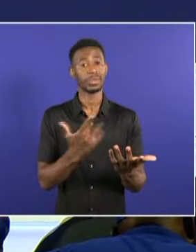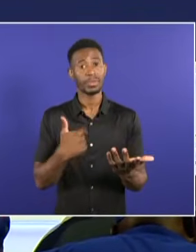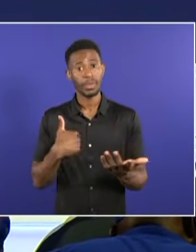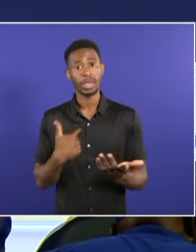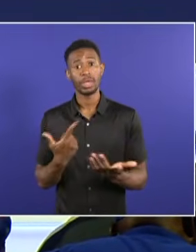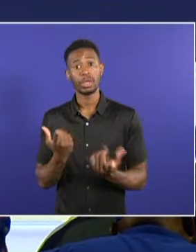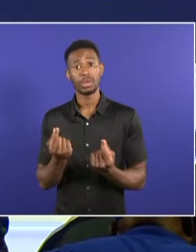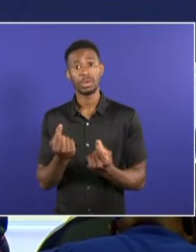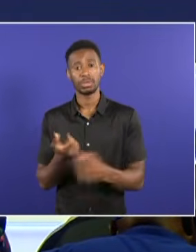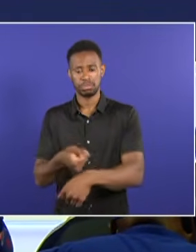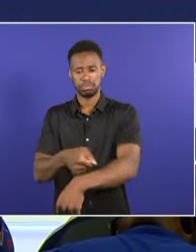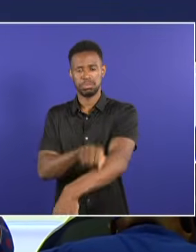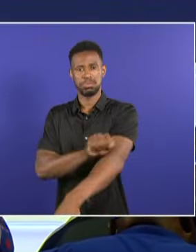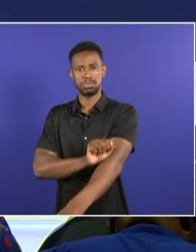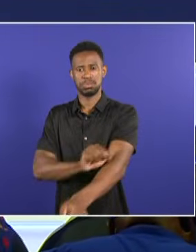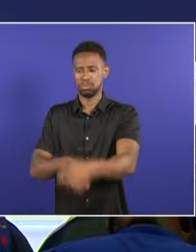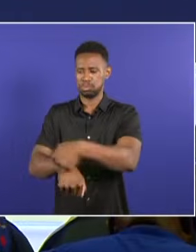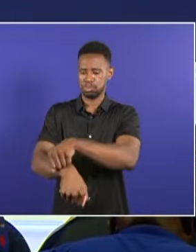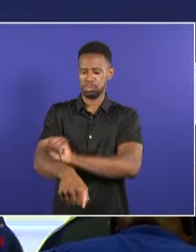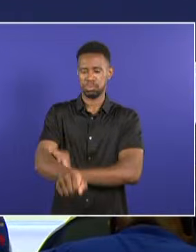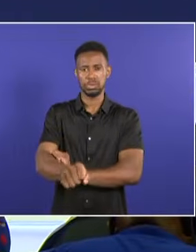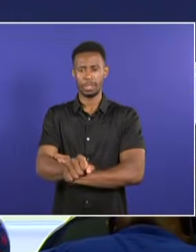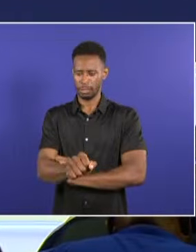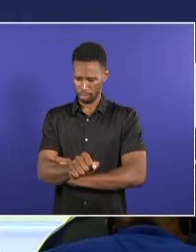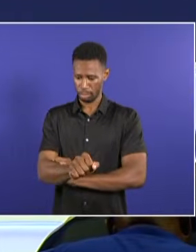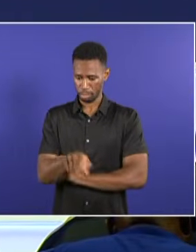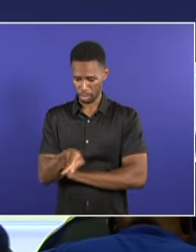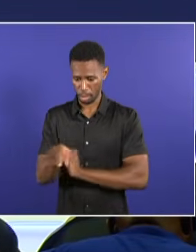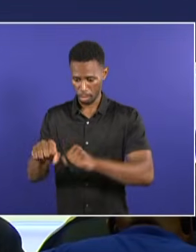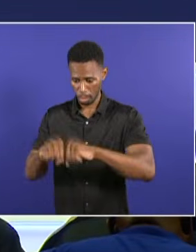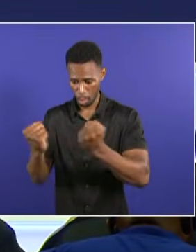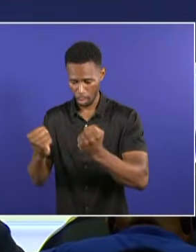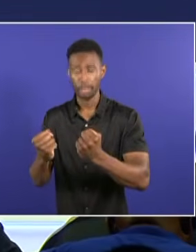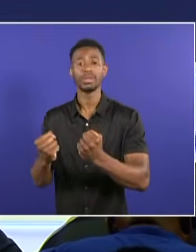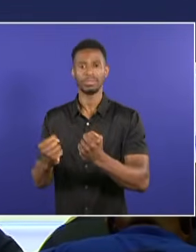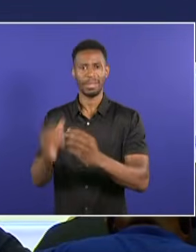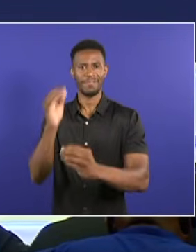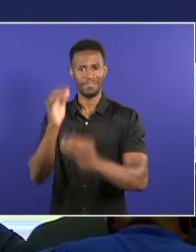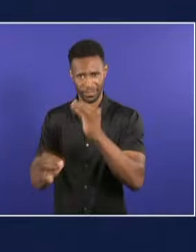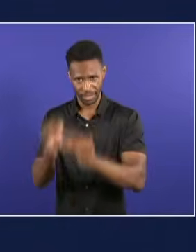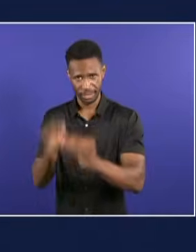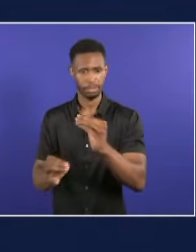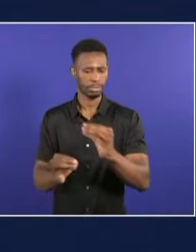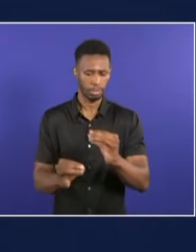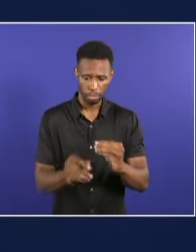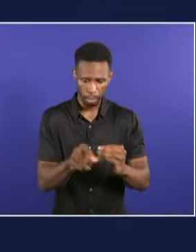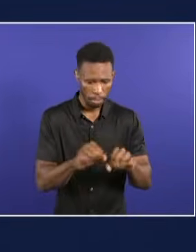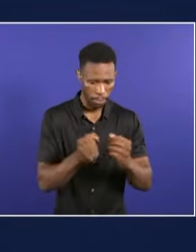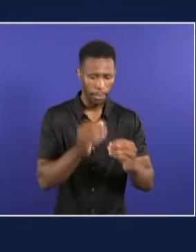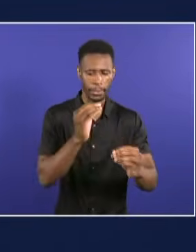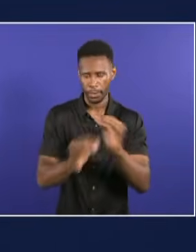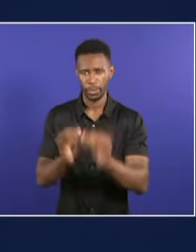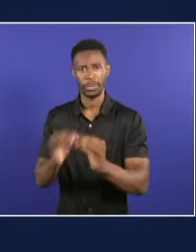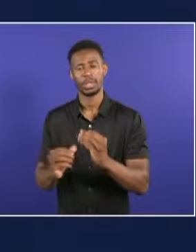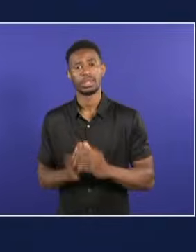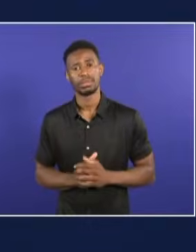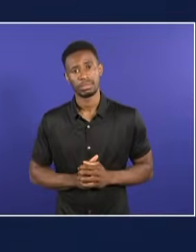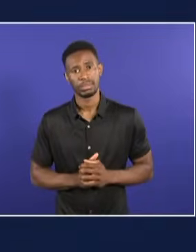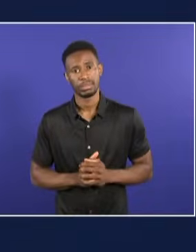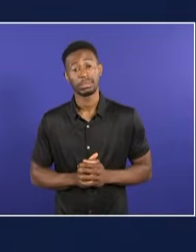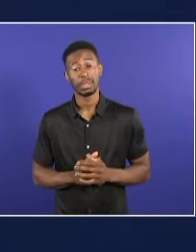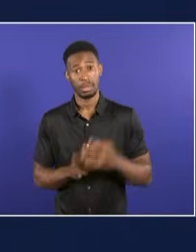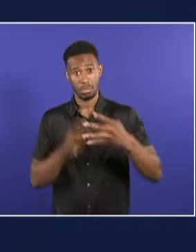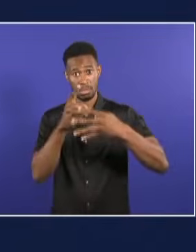its sleeves and fixes what is broken. Now, if we do those four things, we will be strong enough